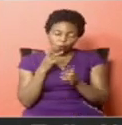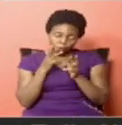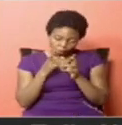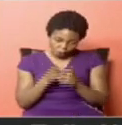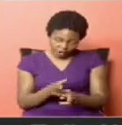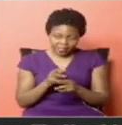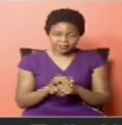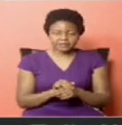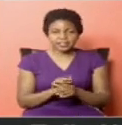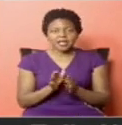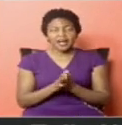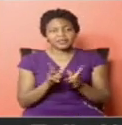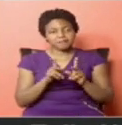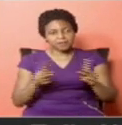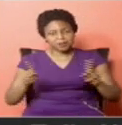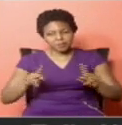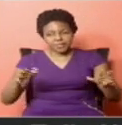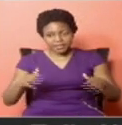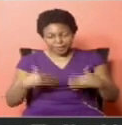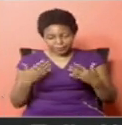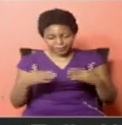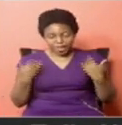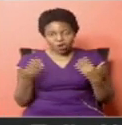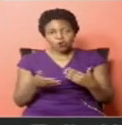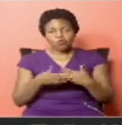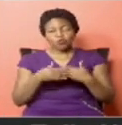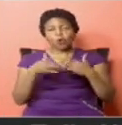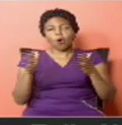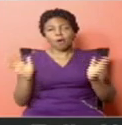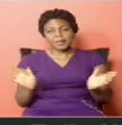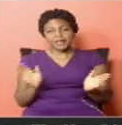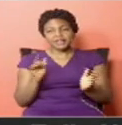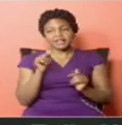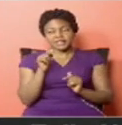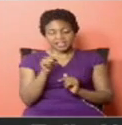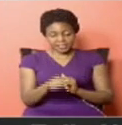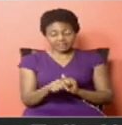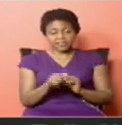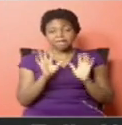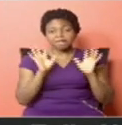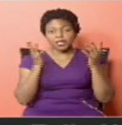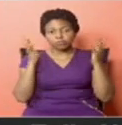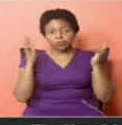honored and very pleased to officiate at this function.